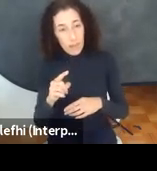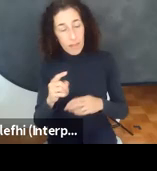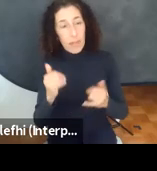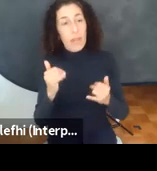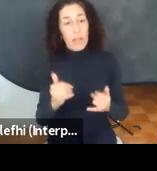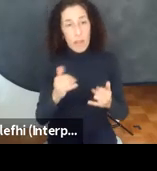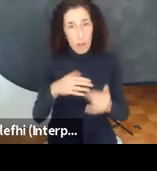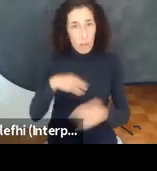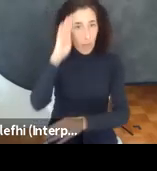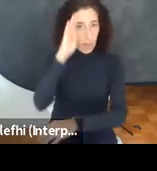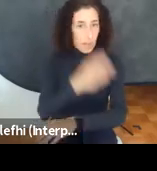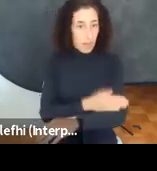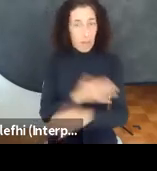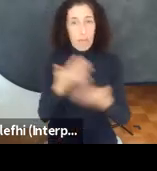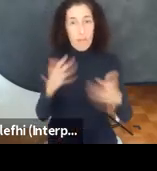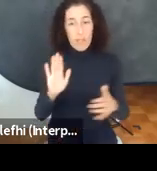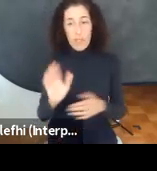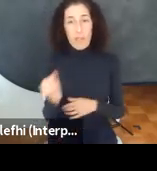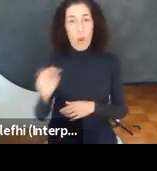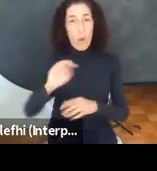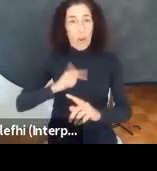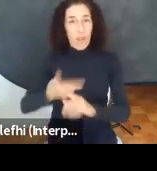son got a family. He got